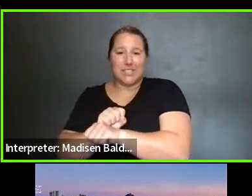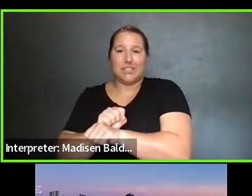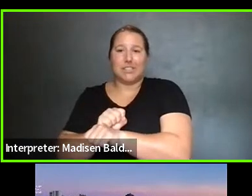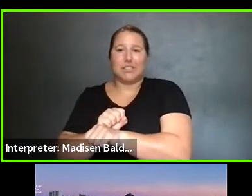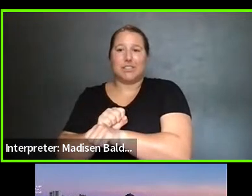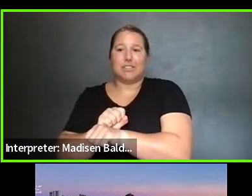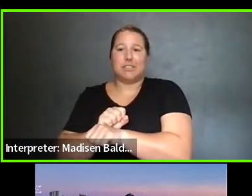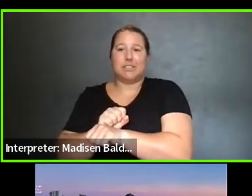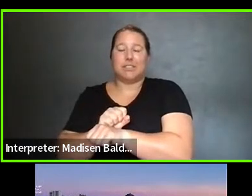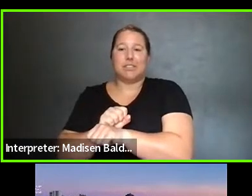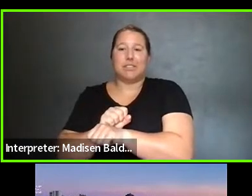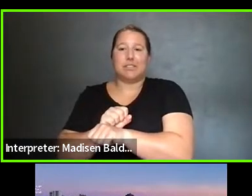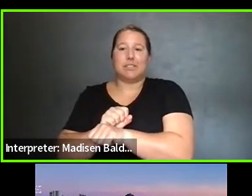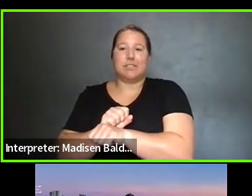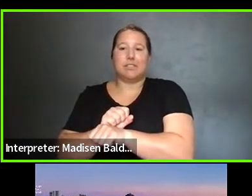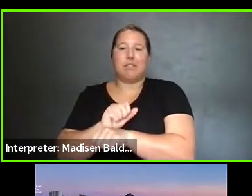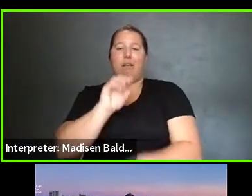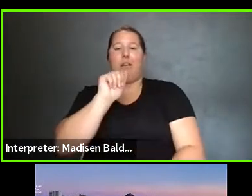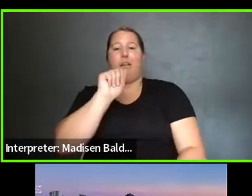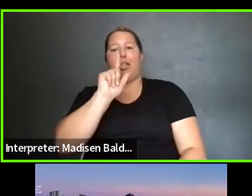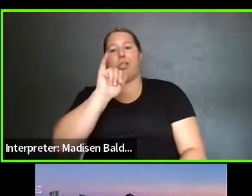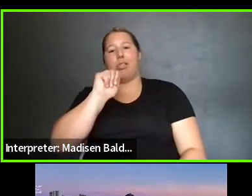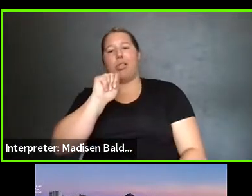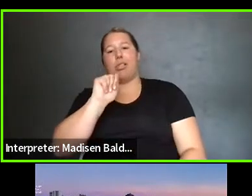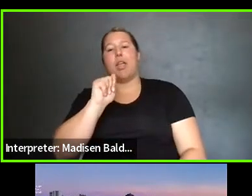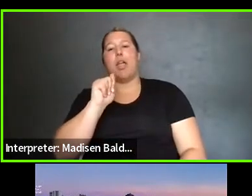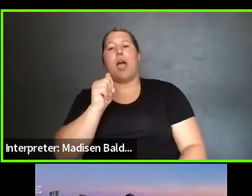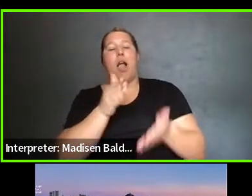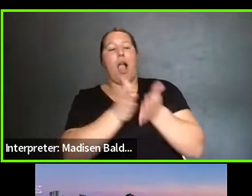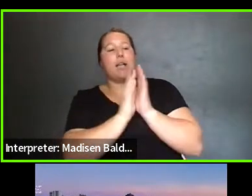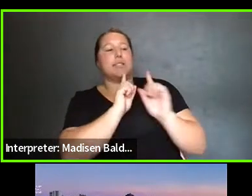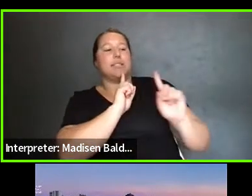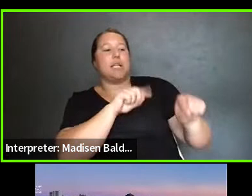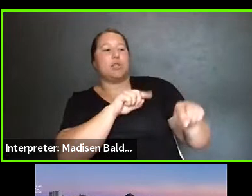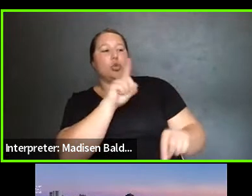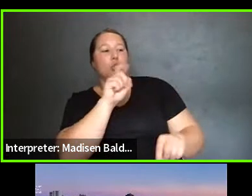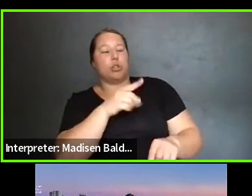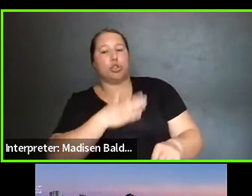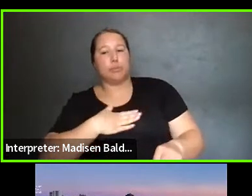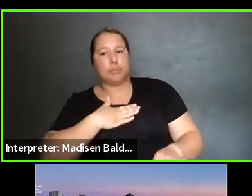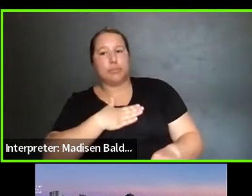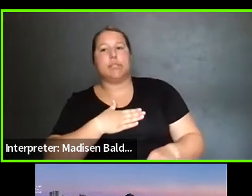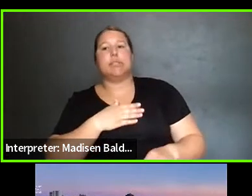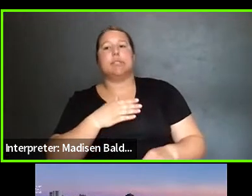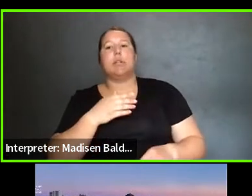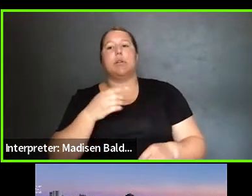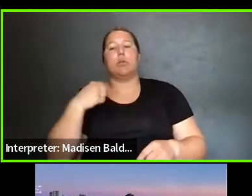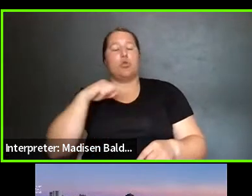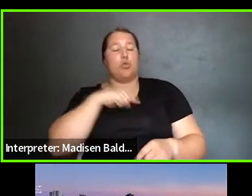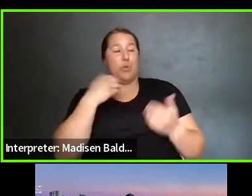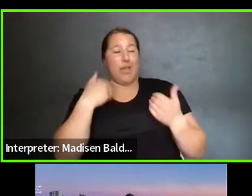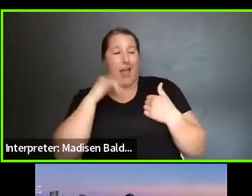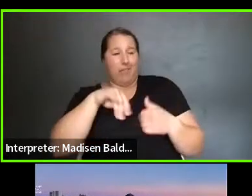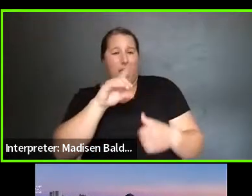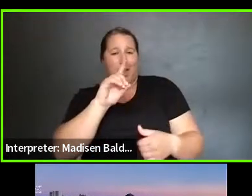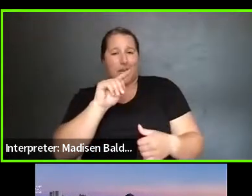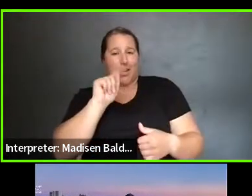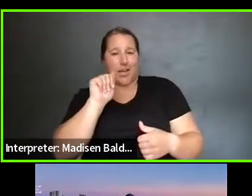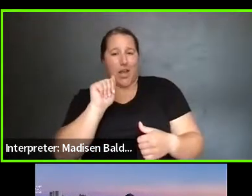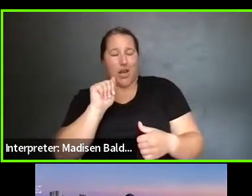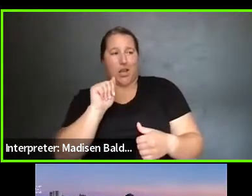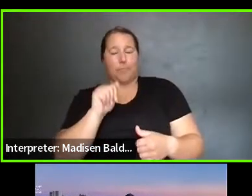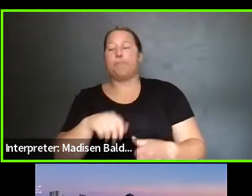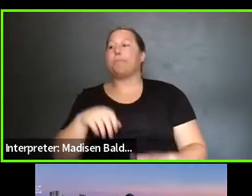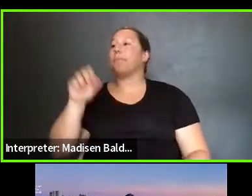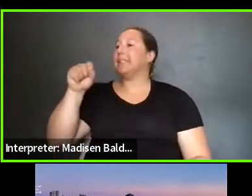Aaliyah, I'm going to ask Aaliyah to answer that question. Do we have any of that kind of data, Aaliyah? Yes,